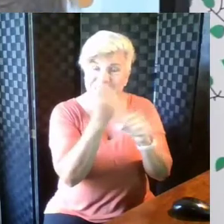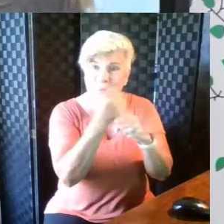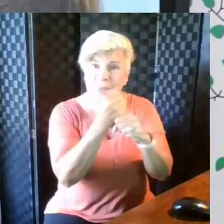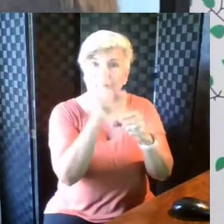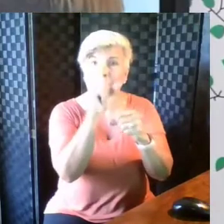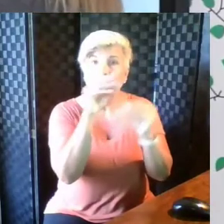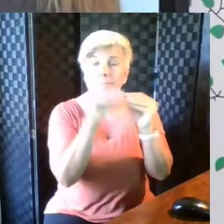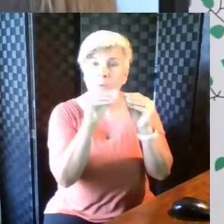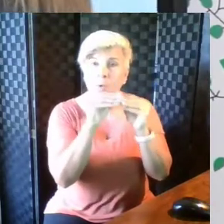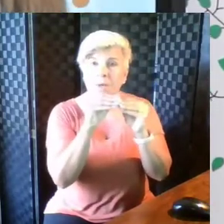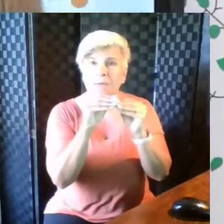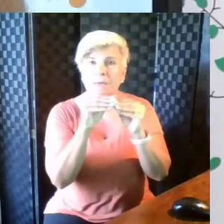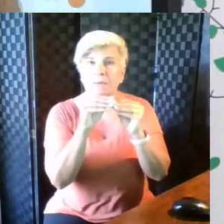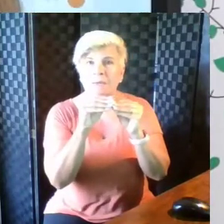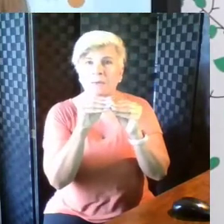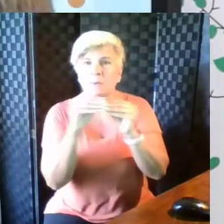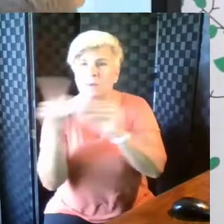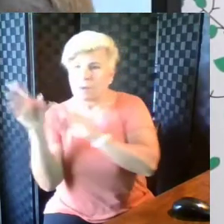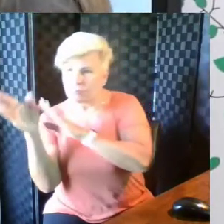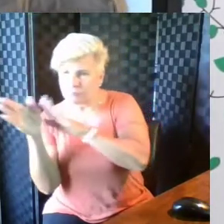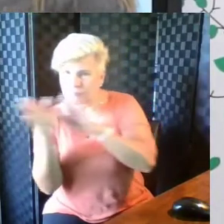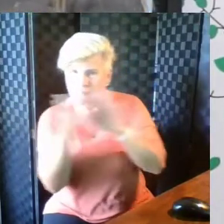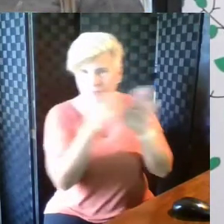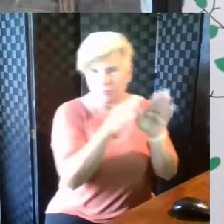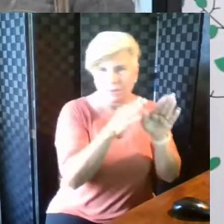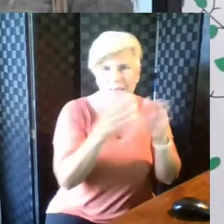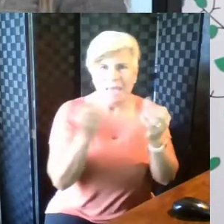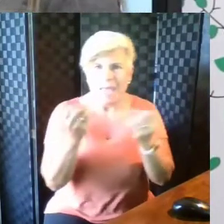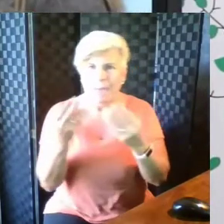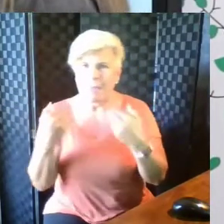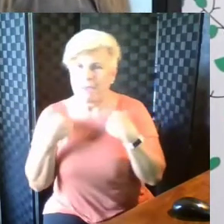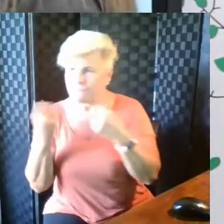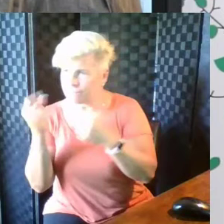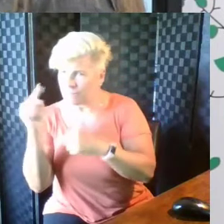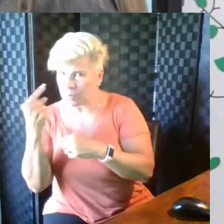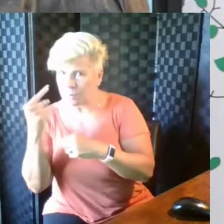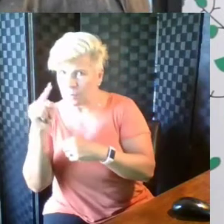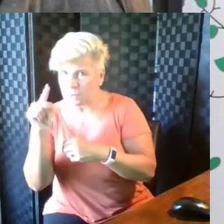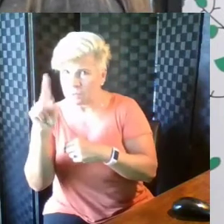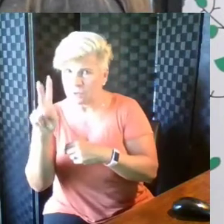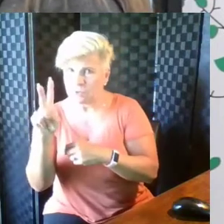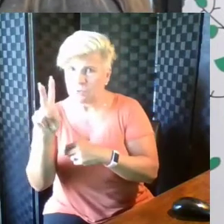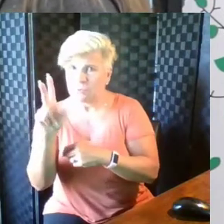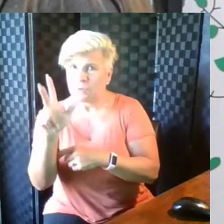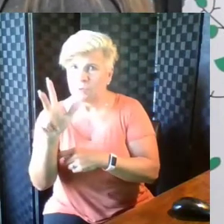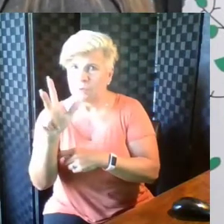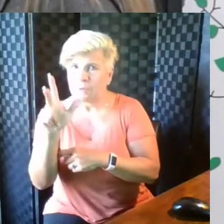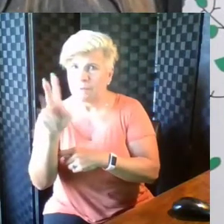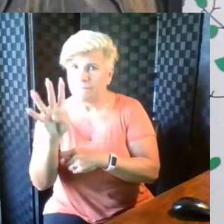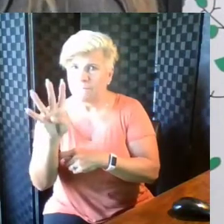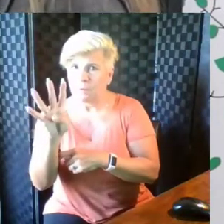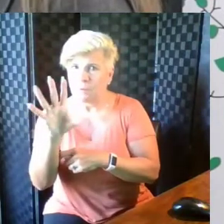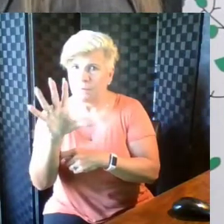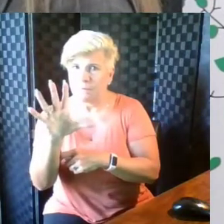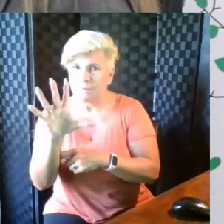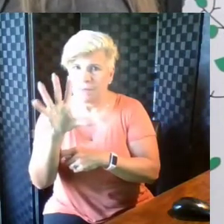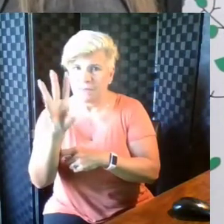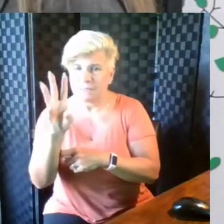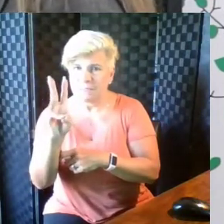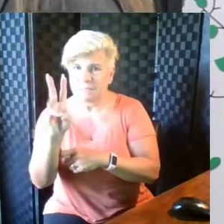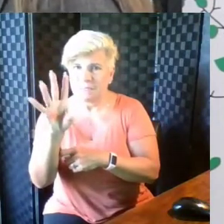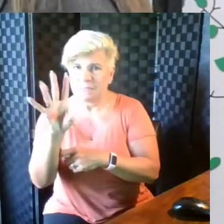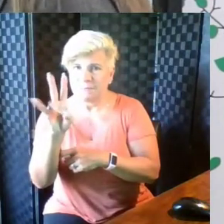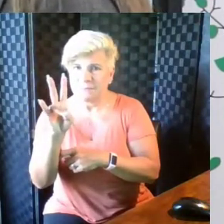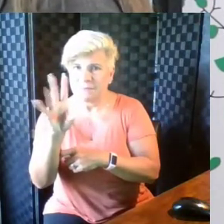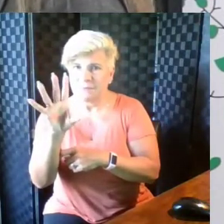greater. Today we're going to kind of work this direction. I want to know how many I have first. 1, 2, 3, 4,